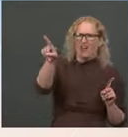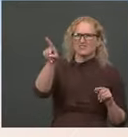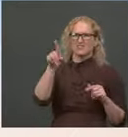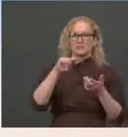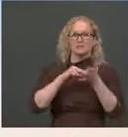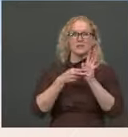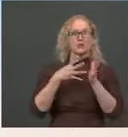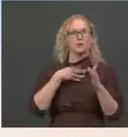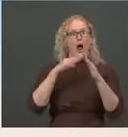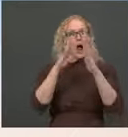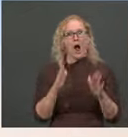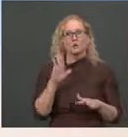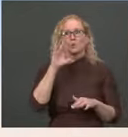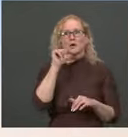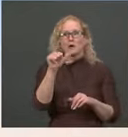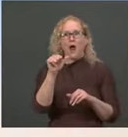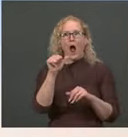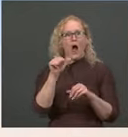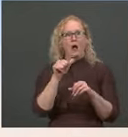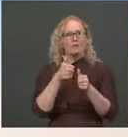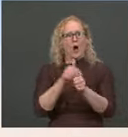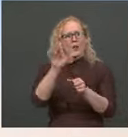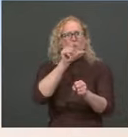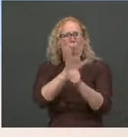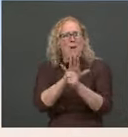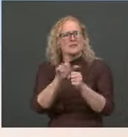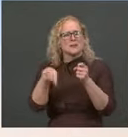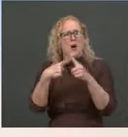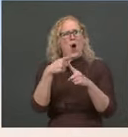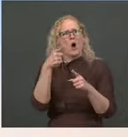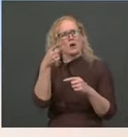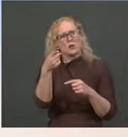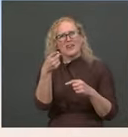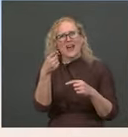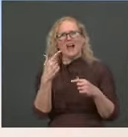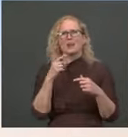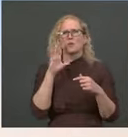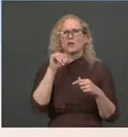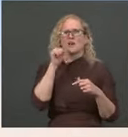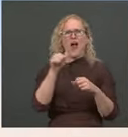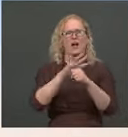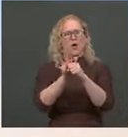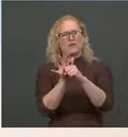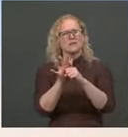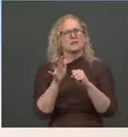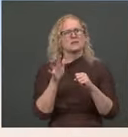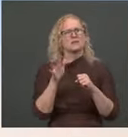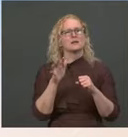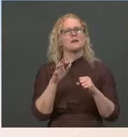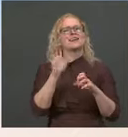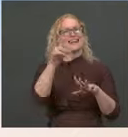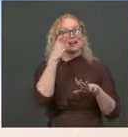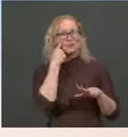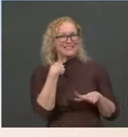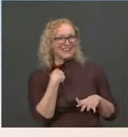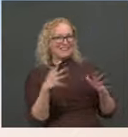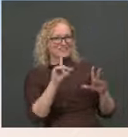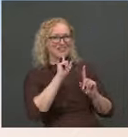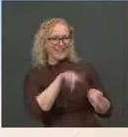of the four principals or either of the principals. That is, I just read to you what our protocol is. In close